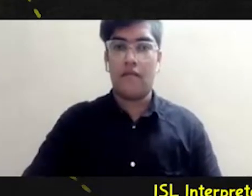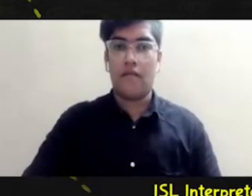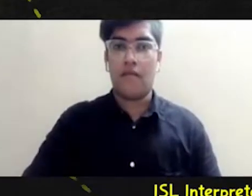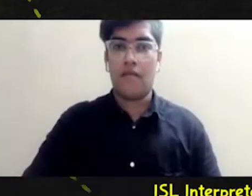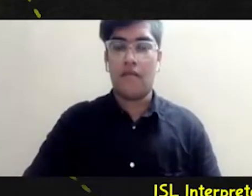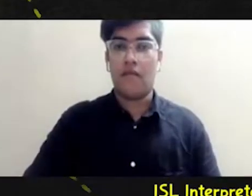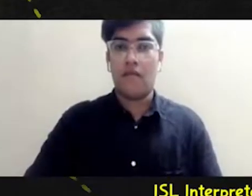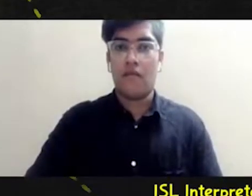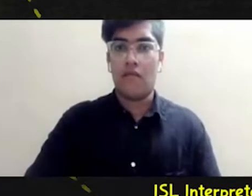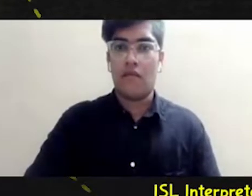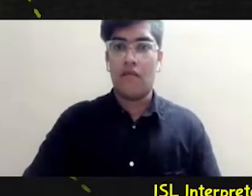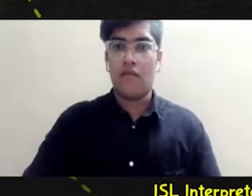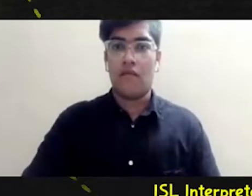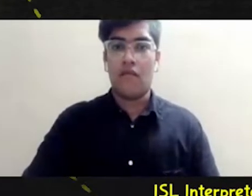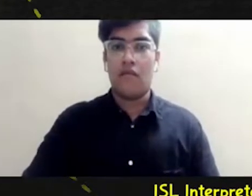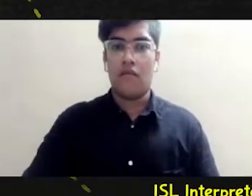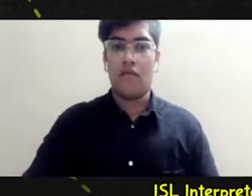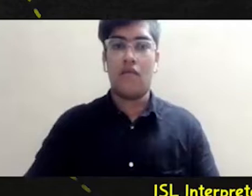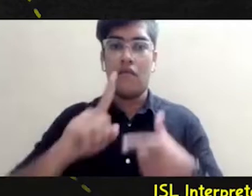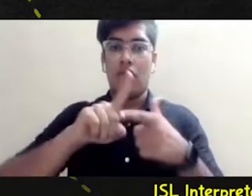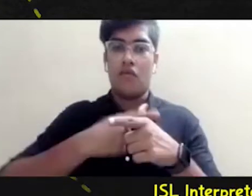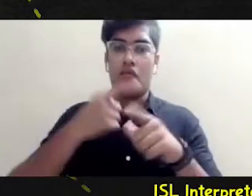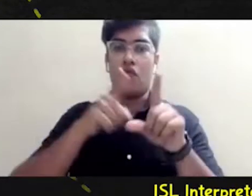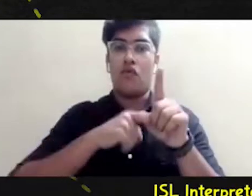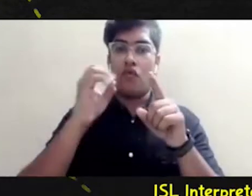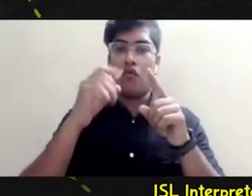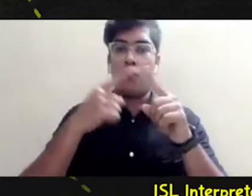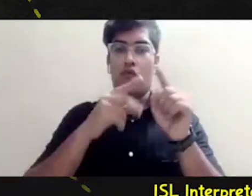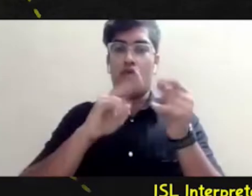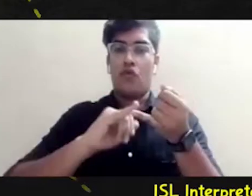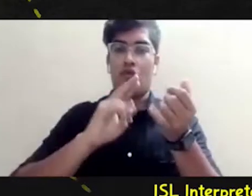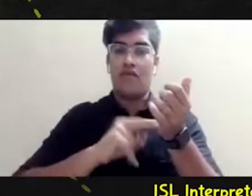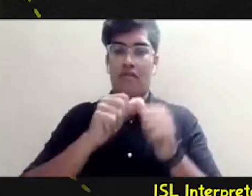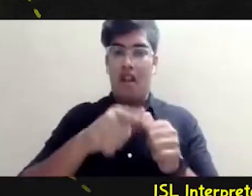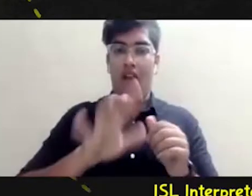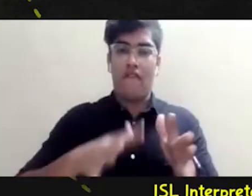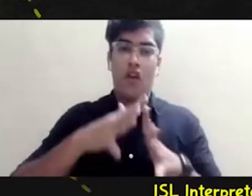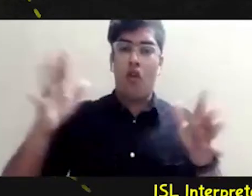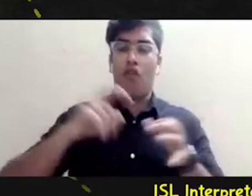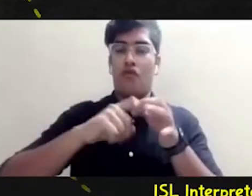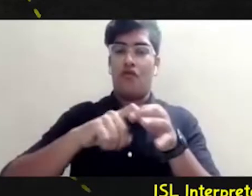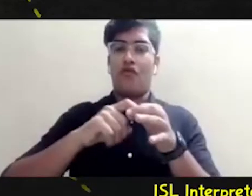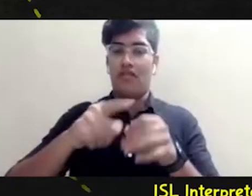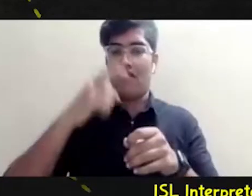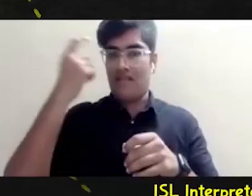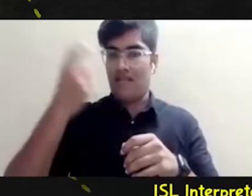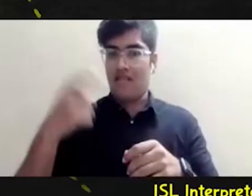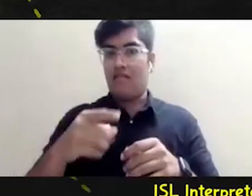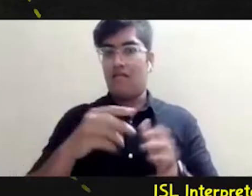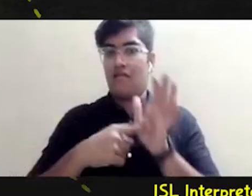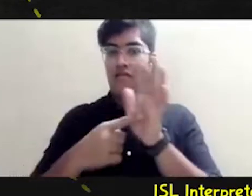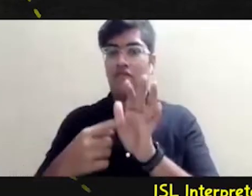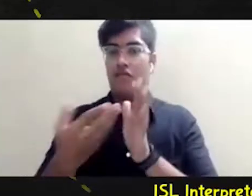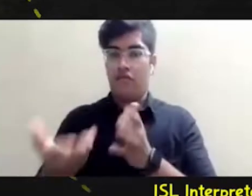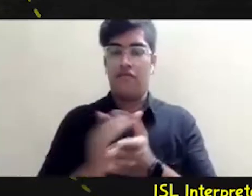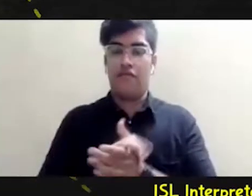Jyotsna, you have a lot of questions to things. If you can also type in, you